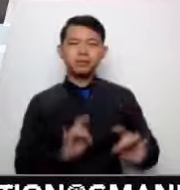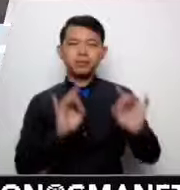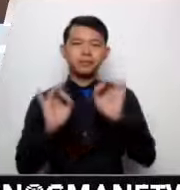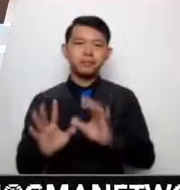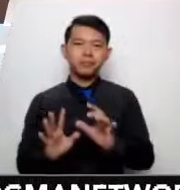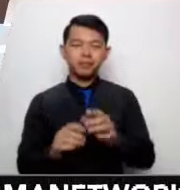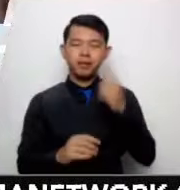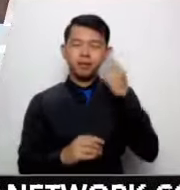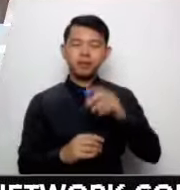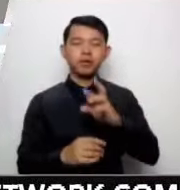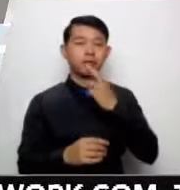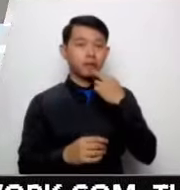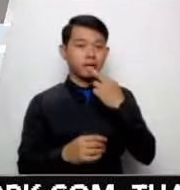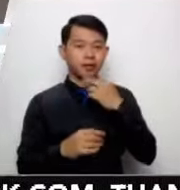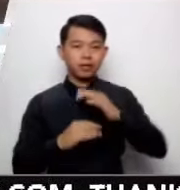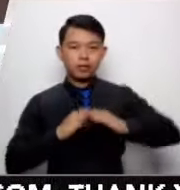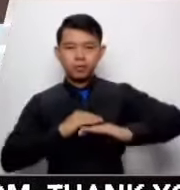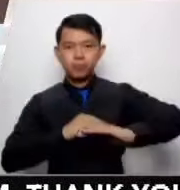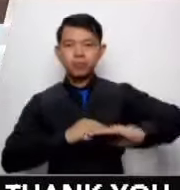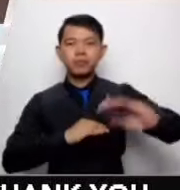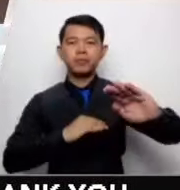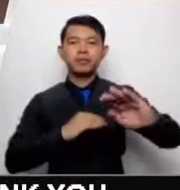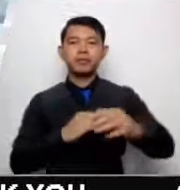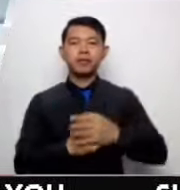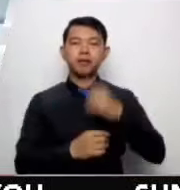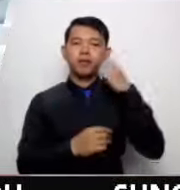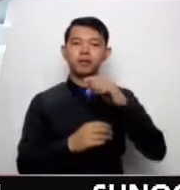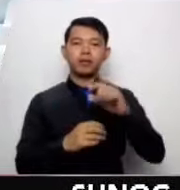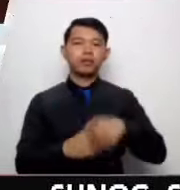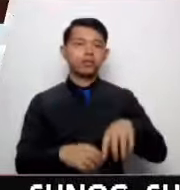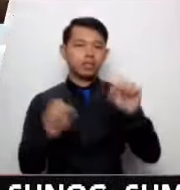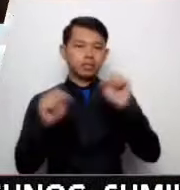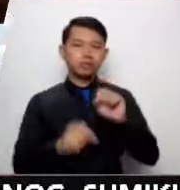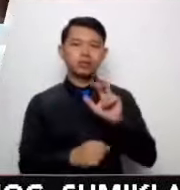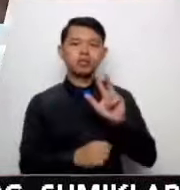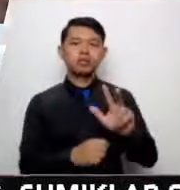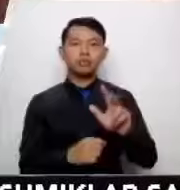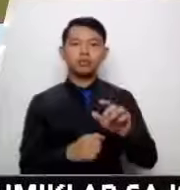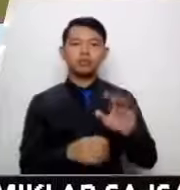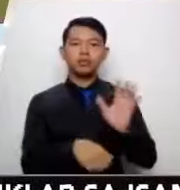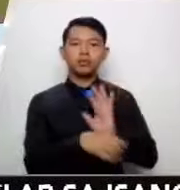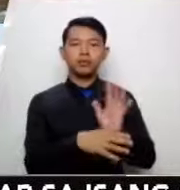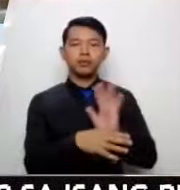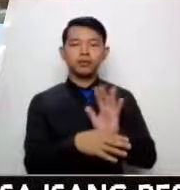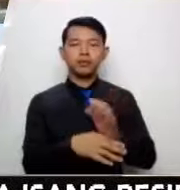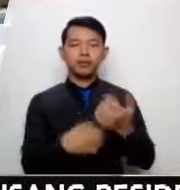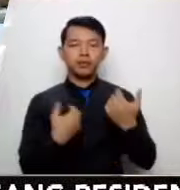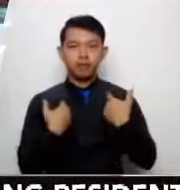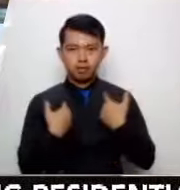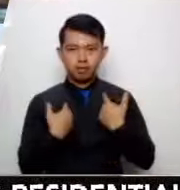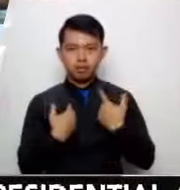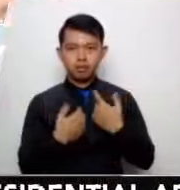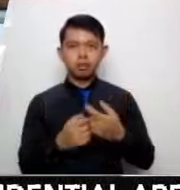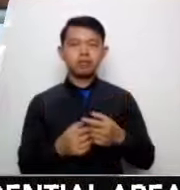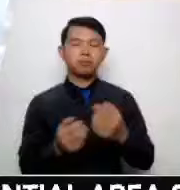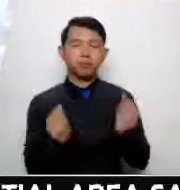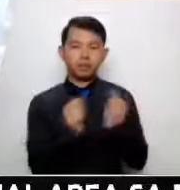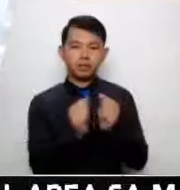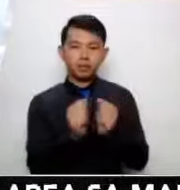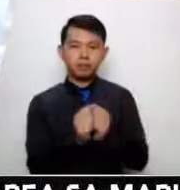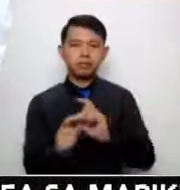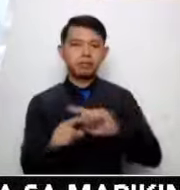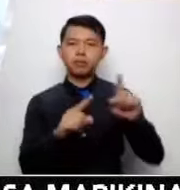premiere ng first episode ng season 3 ng serie. Kasama niya sa event ang Philippine team at iba pang media and content creators mula